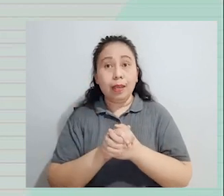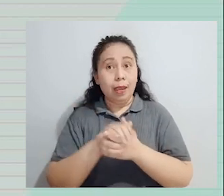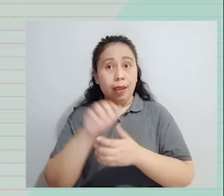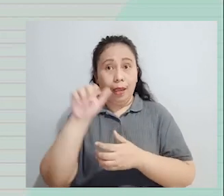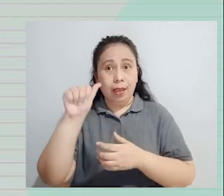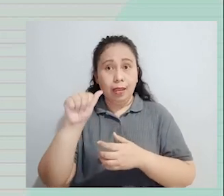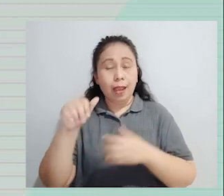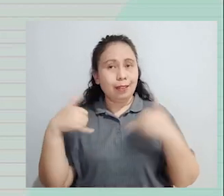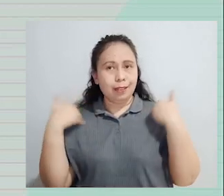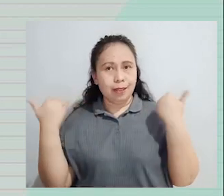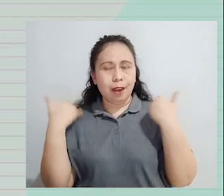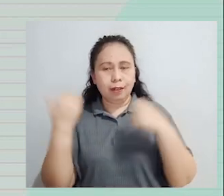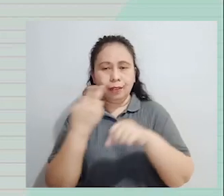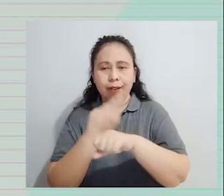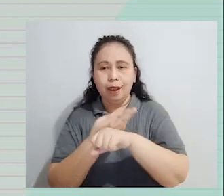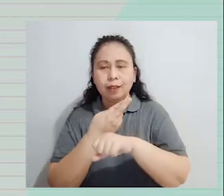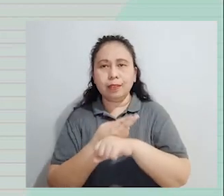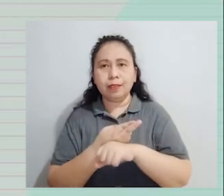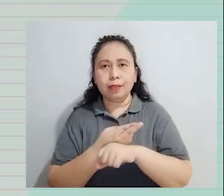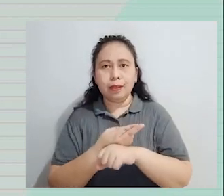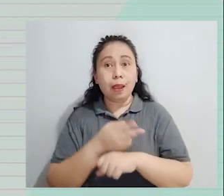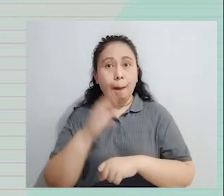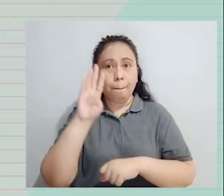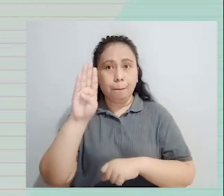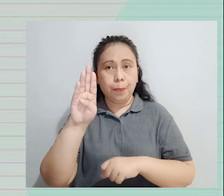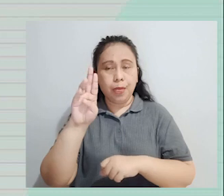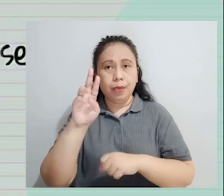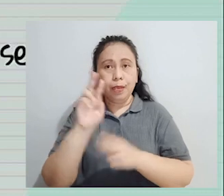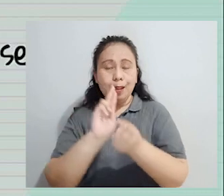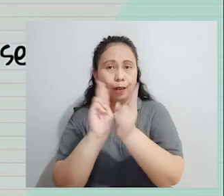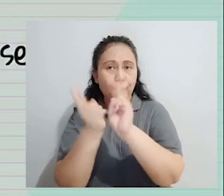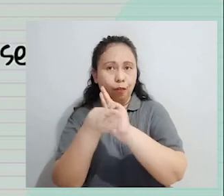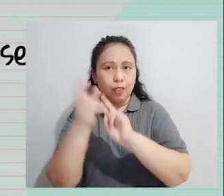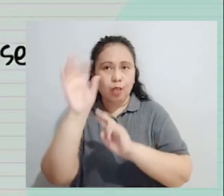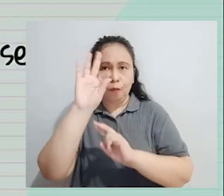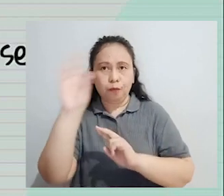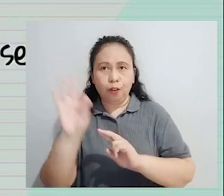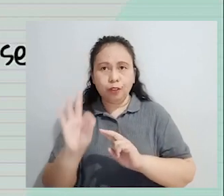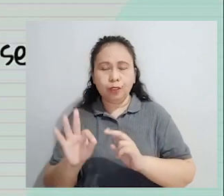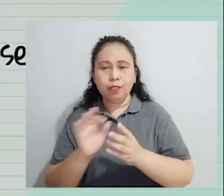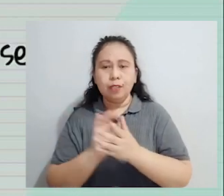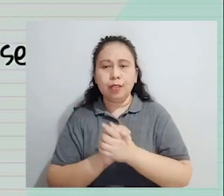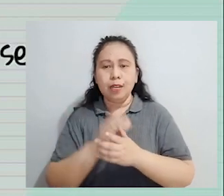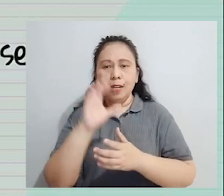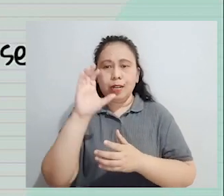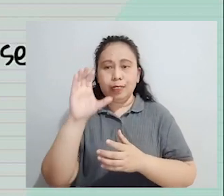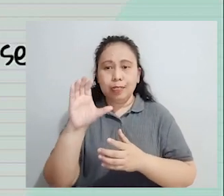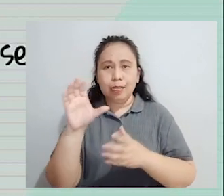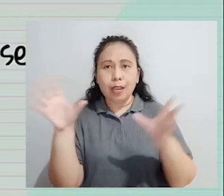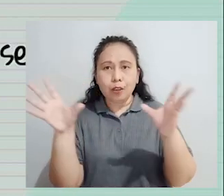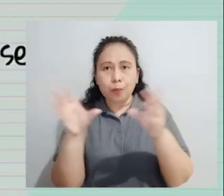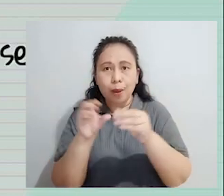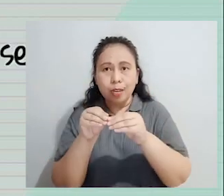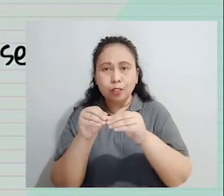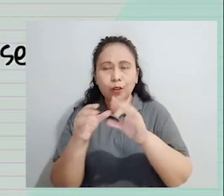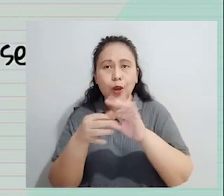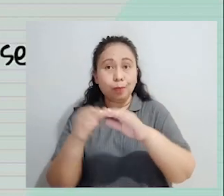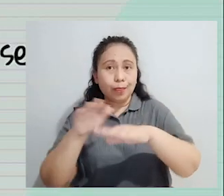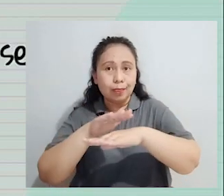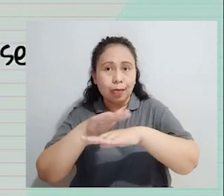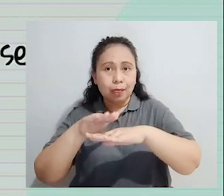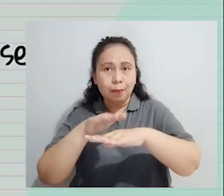young rocks. B. Reverse fault. C. Think accumulation of